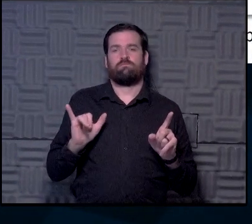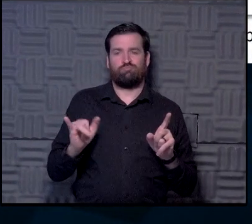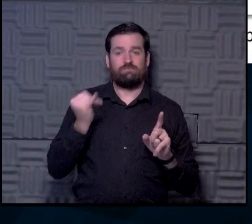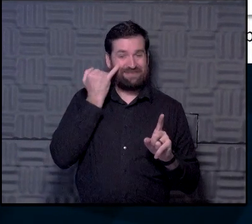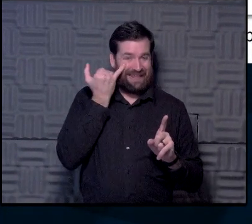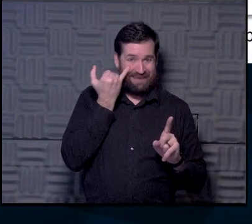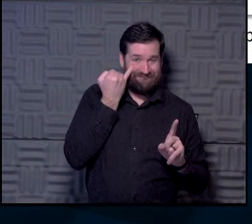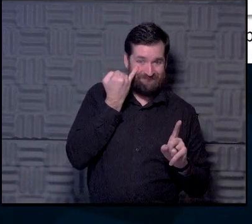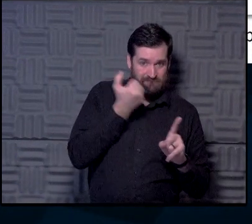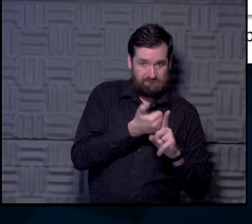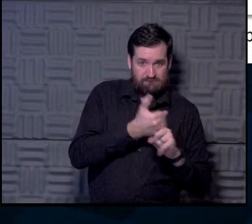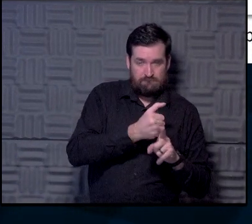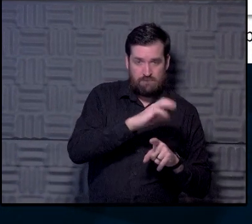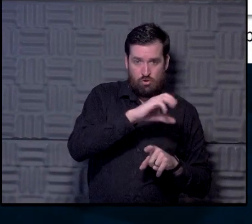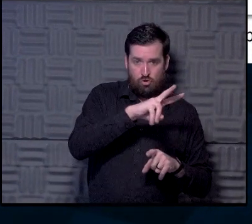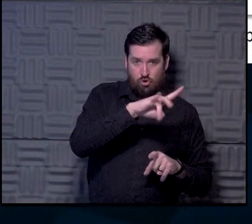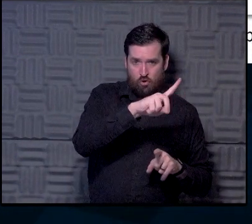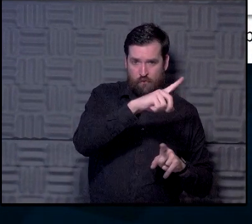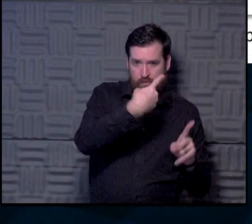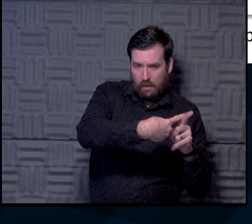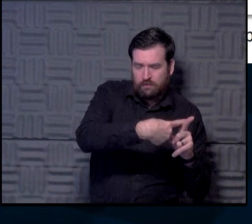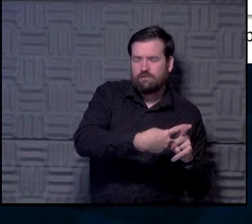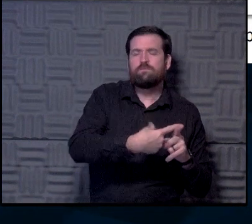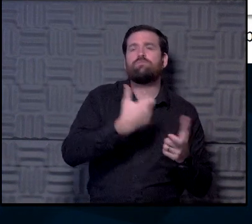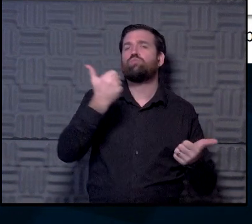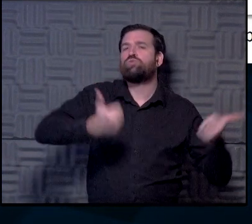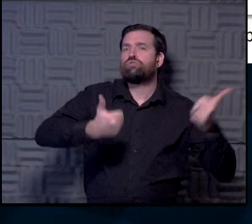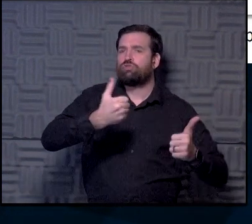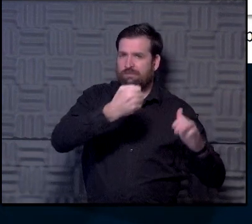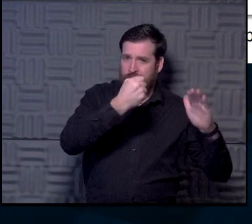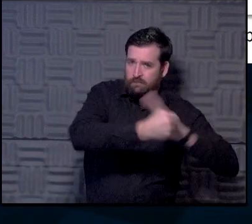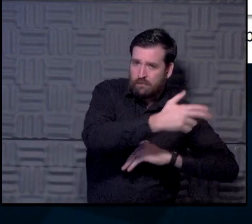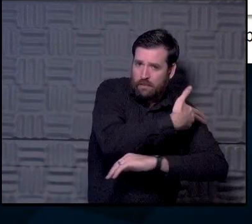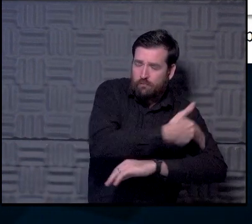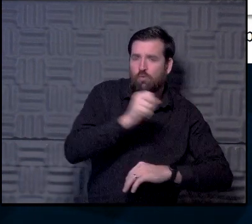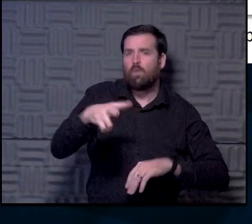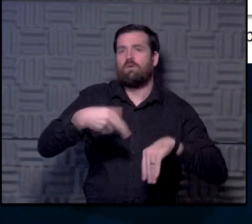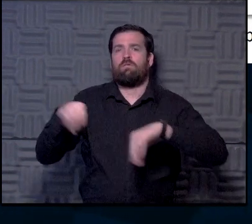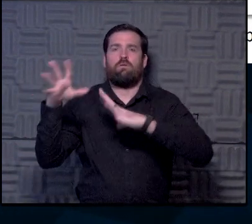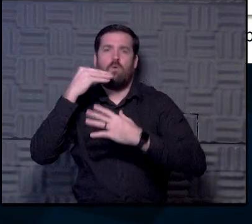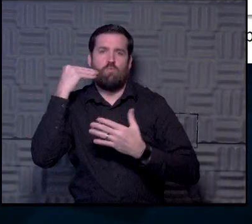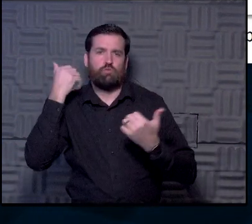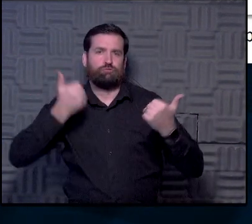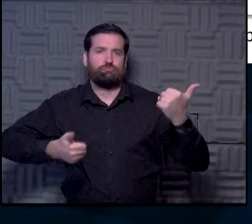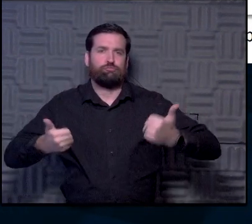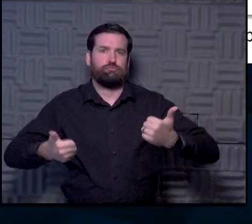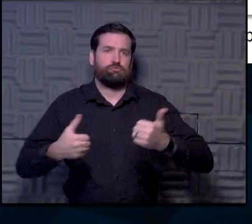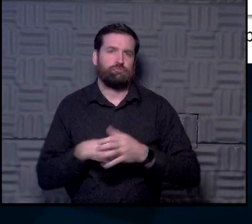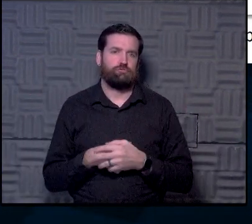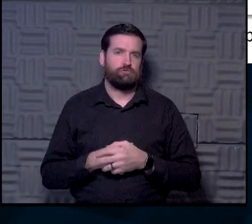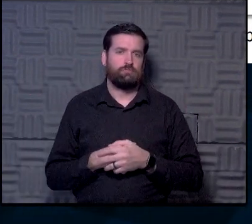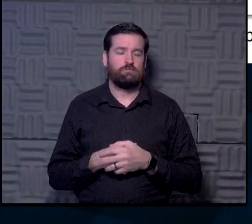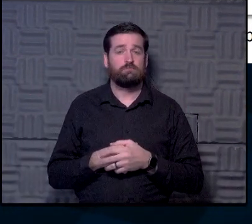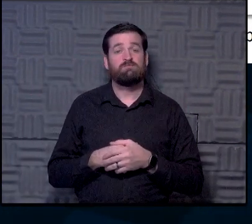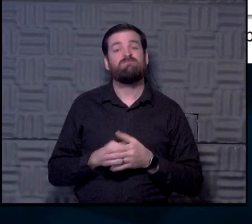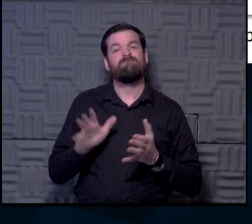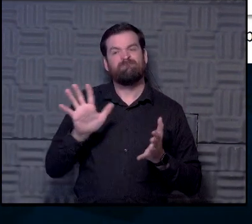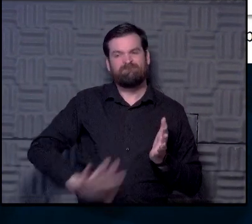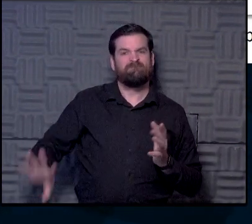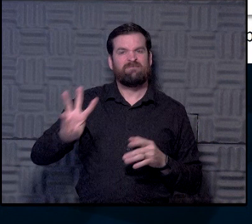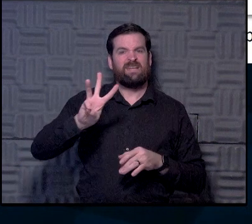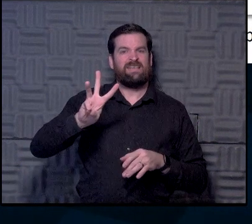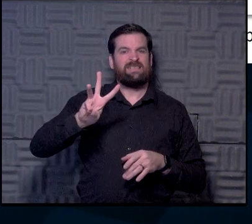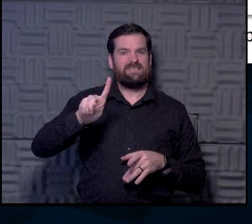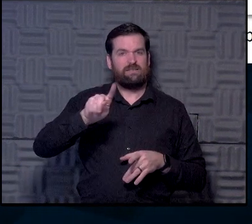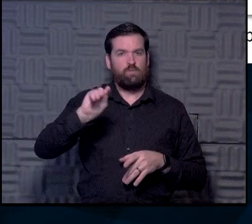COVID positive, do you get admitted or go home? And basically, that percentage is about